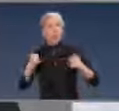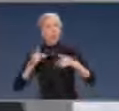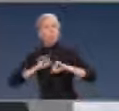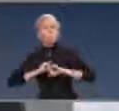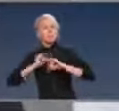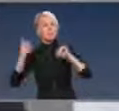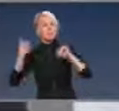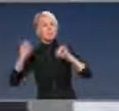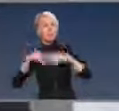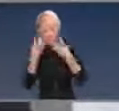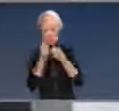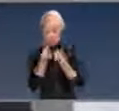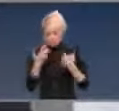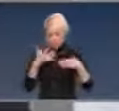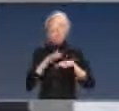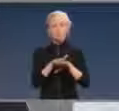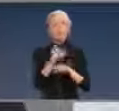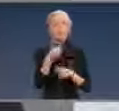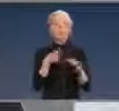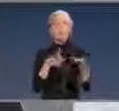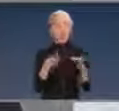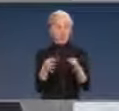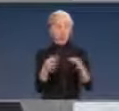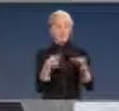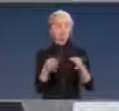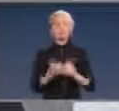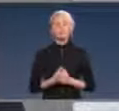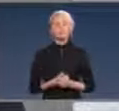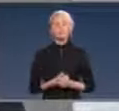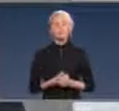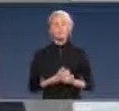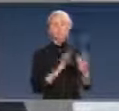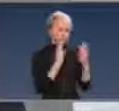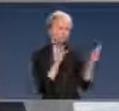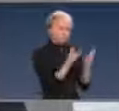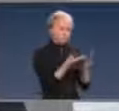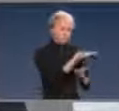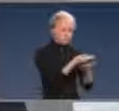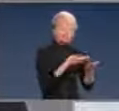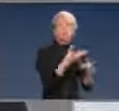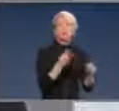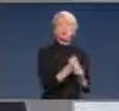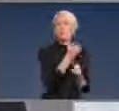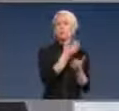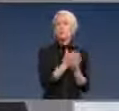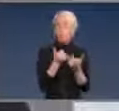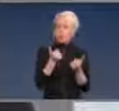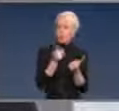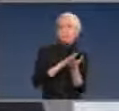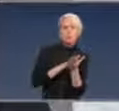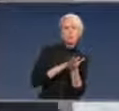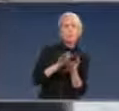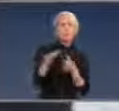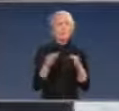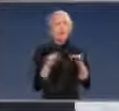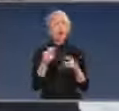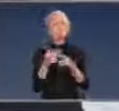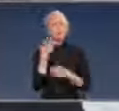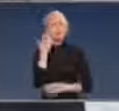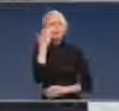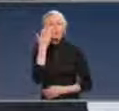up those processes and procedures to ensure that that occurs even more so in the future. We agreed to